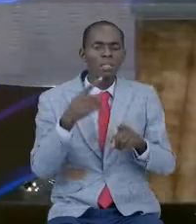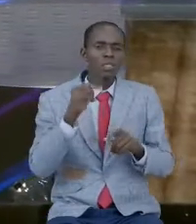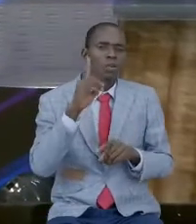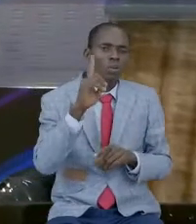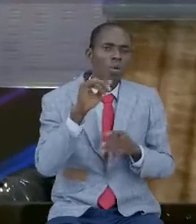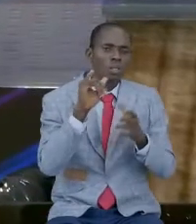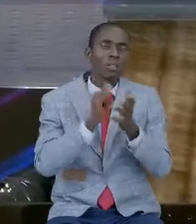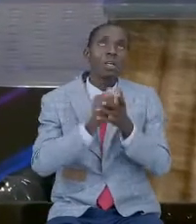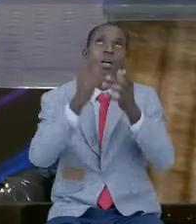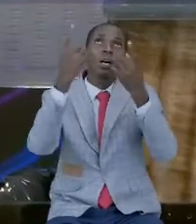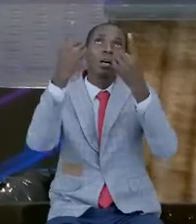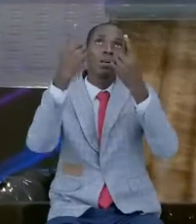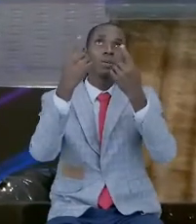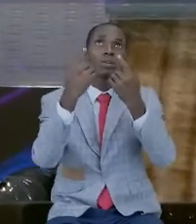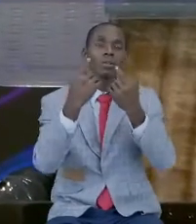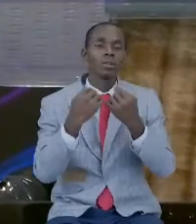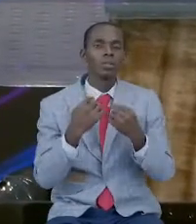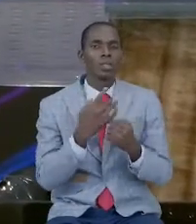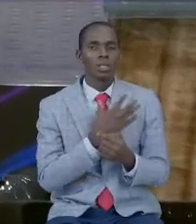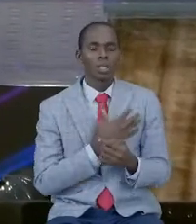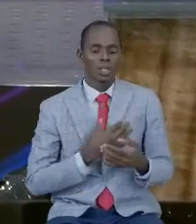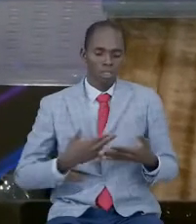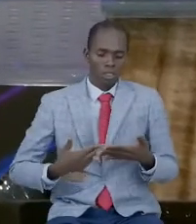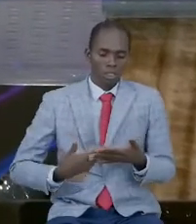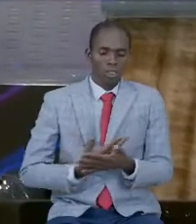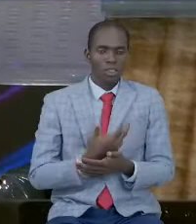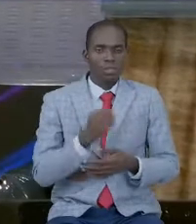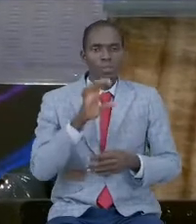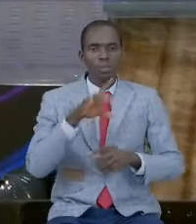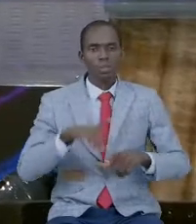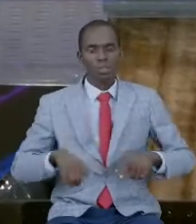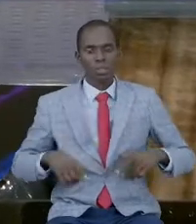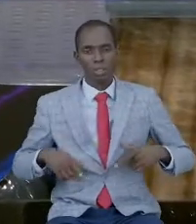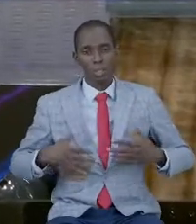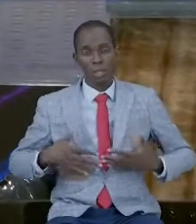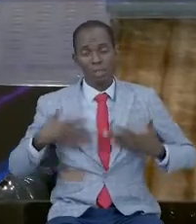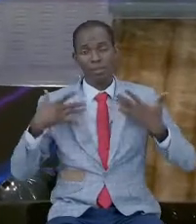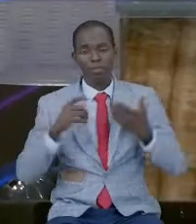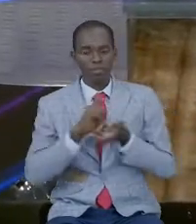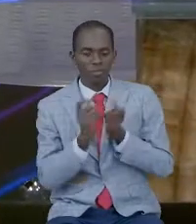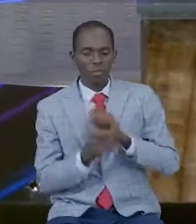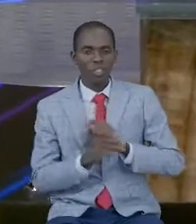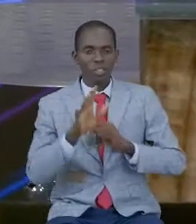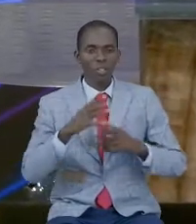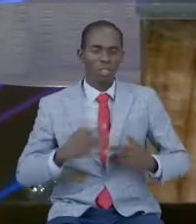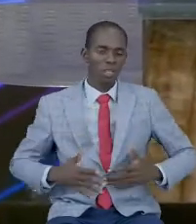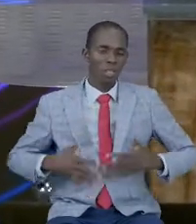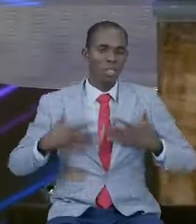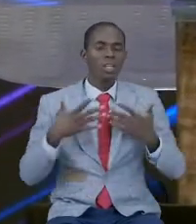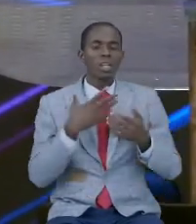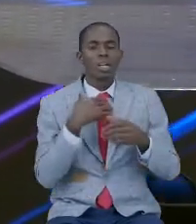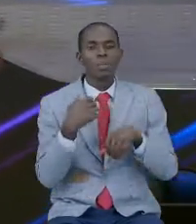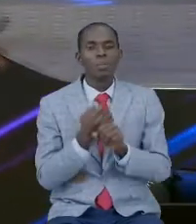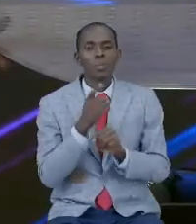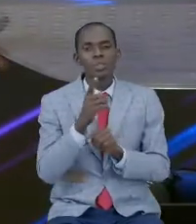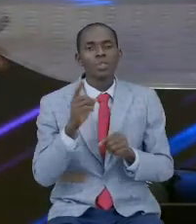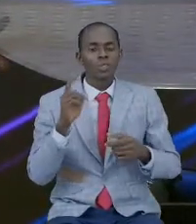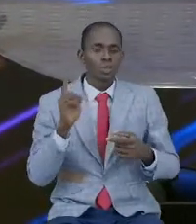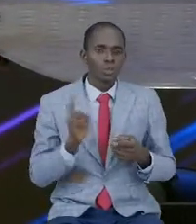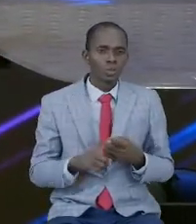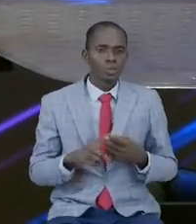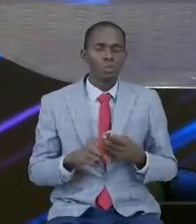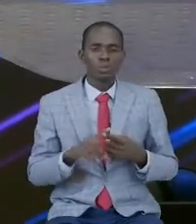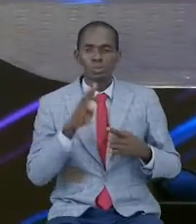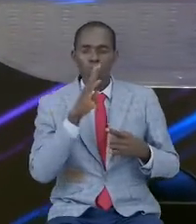comes and it renews your life, it changes your life, and it makes you fit for